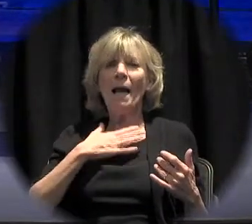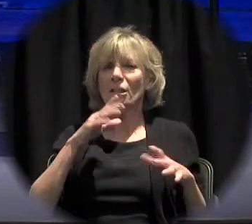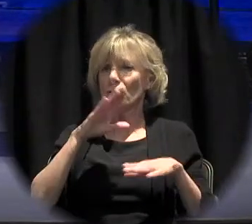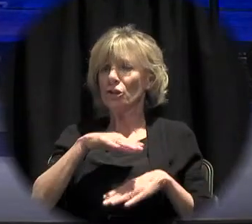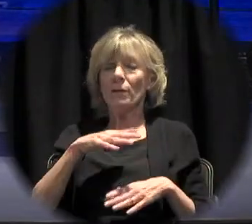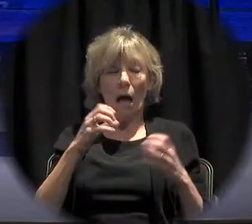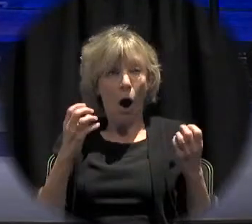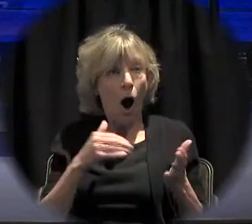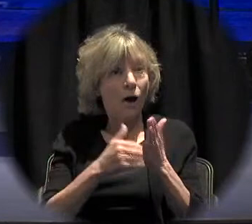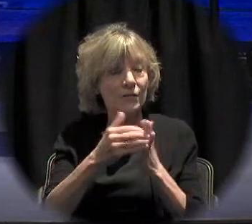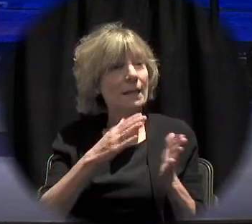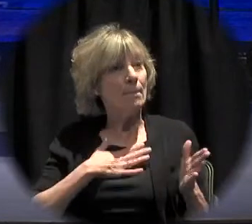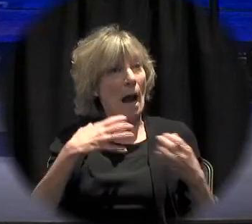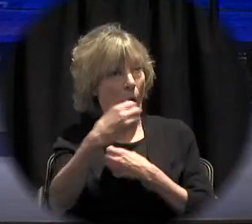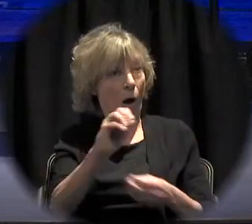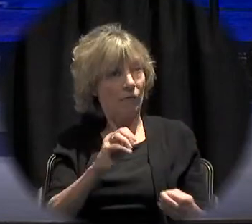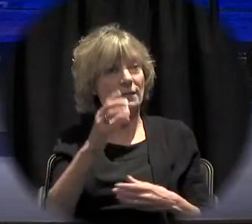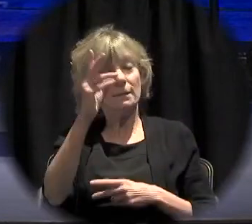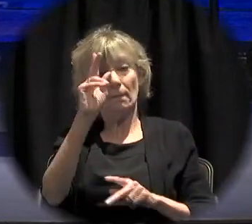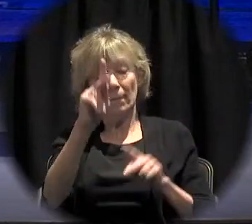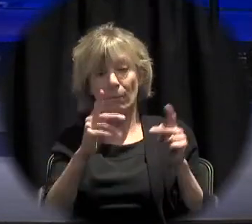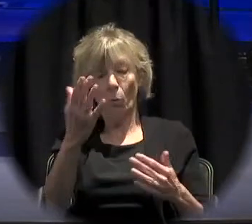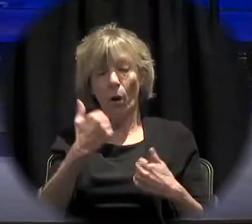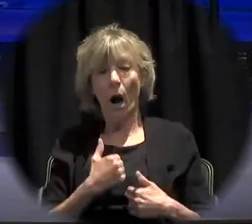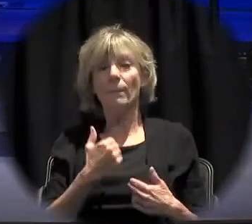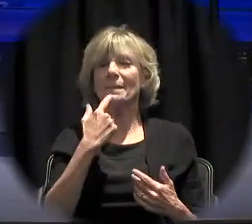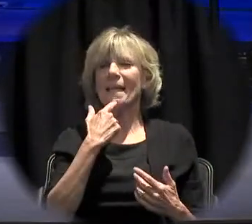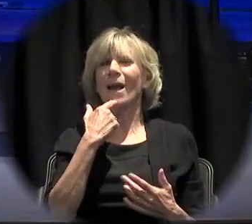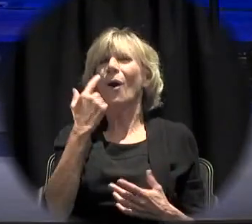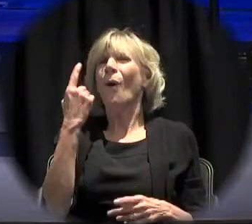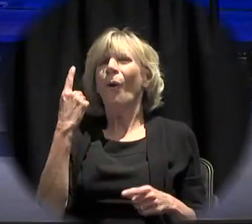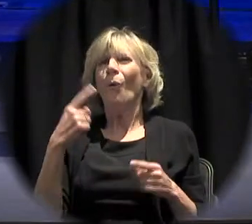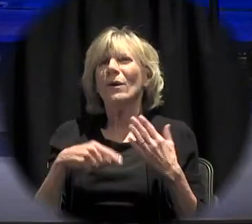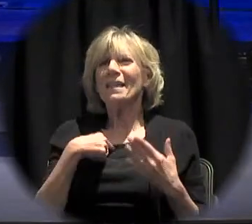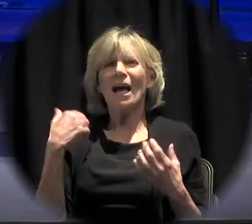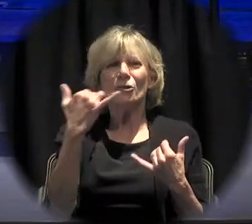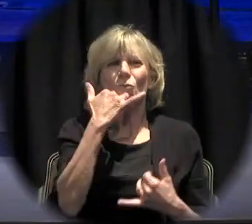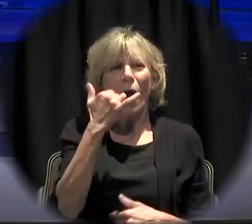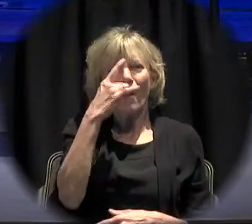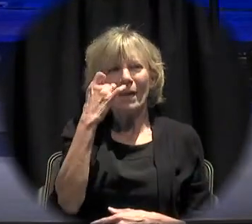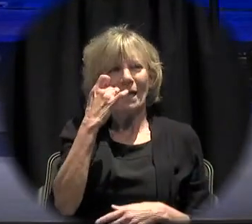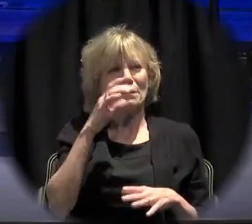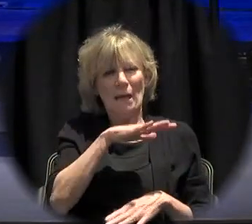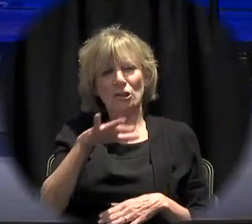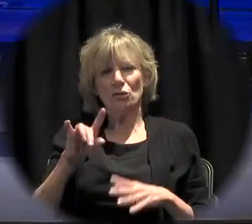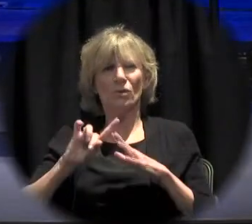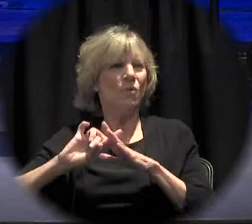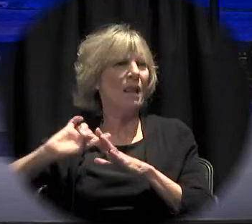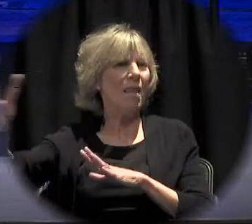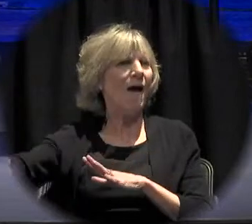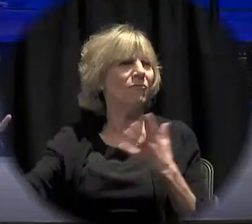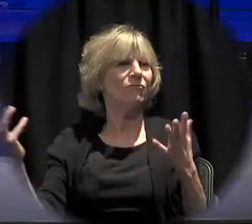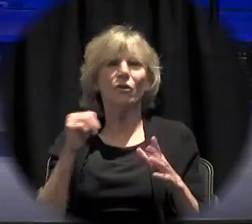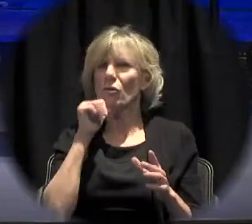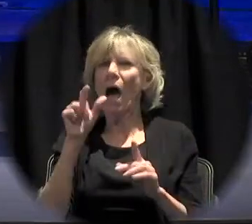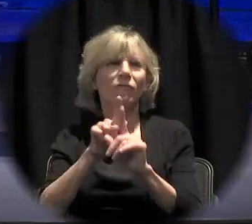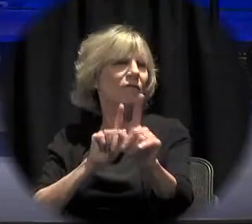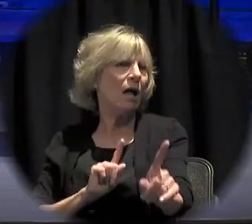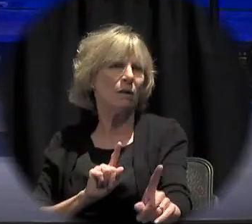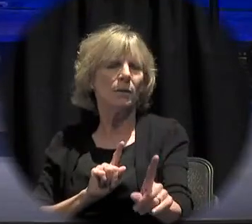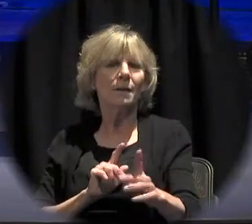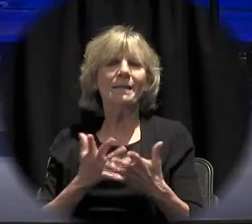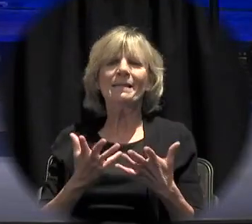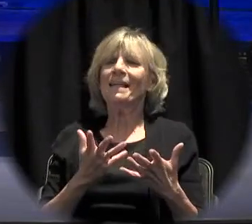did, right? We've all messed up a lot in our parenting. And we need to own that. We need to make it right with our kids. We need to keep growing. But